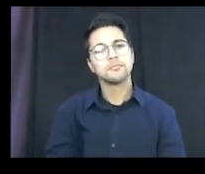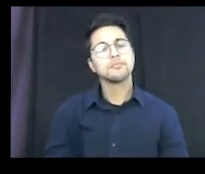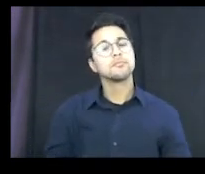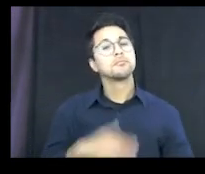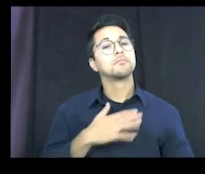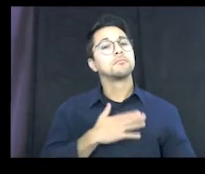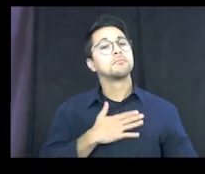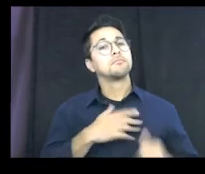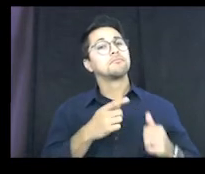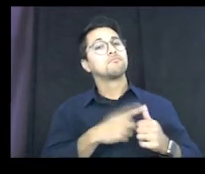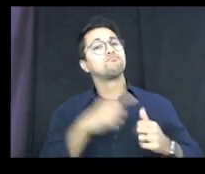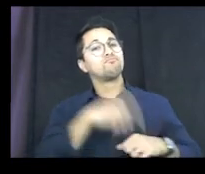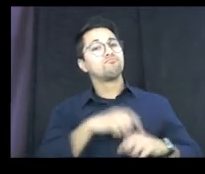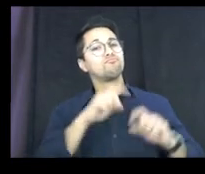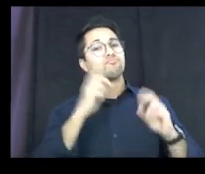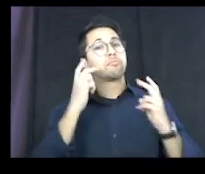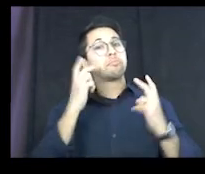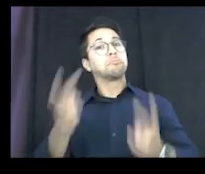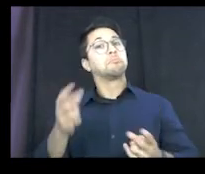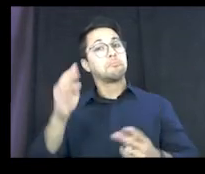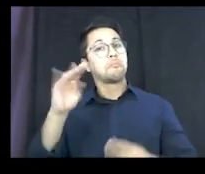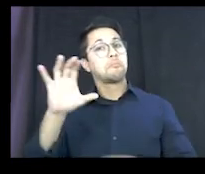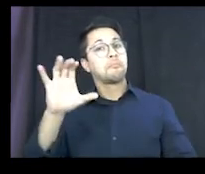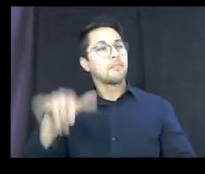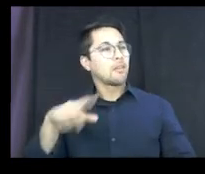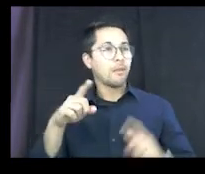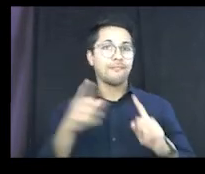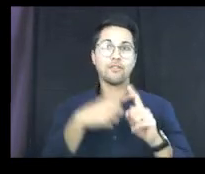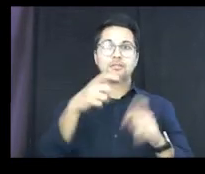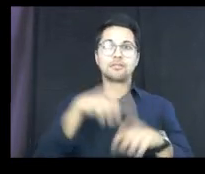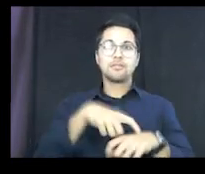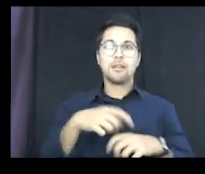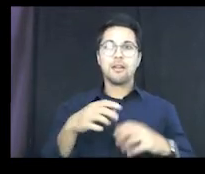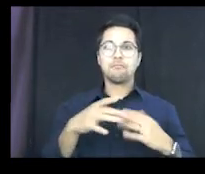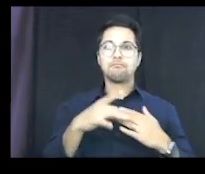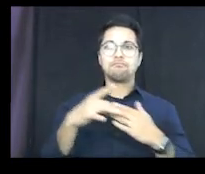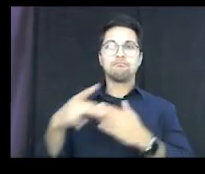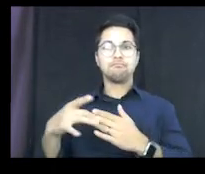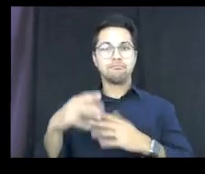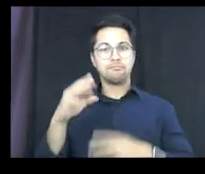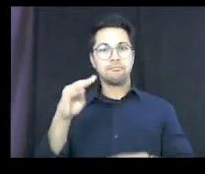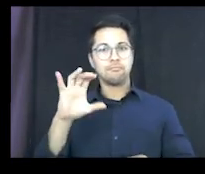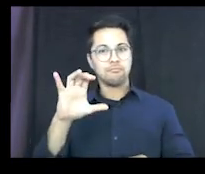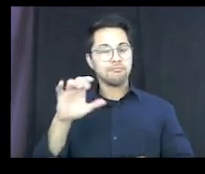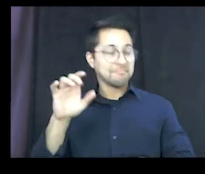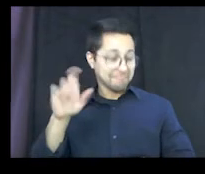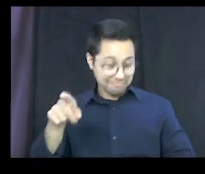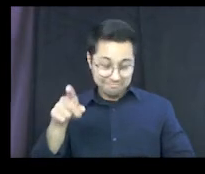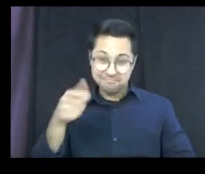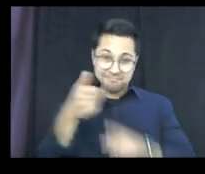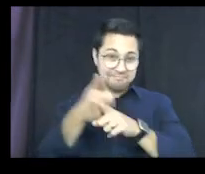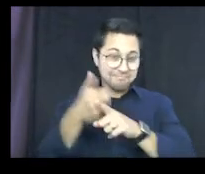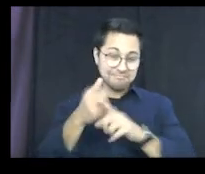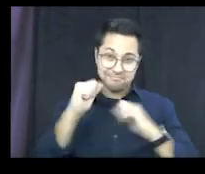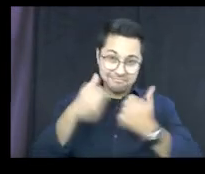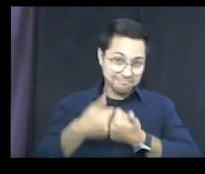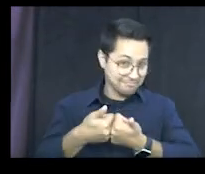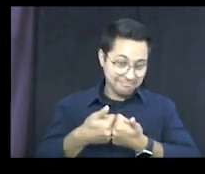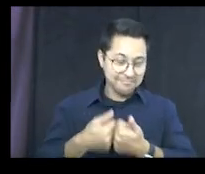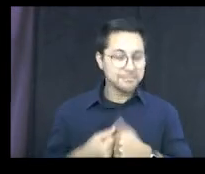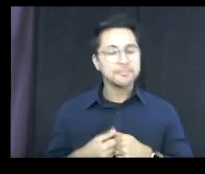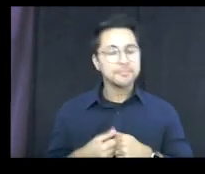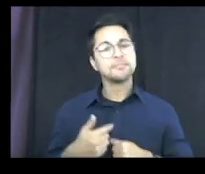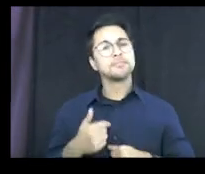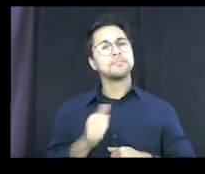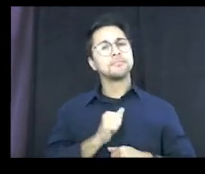My first time visiting Mac became my first time leading Mac. That was a challenge. I'm